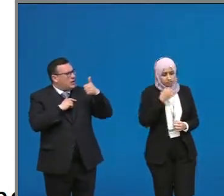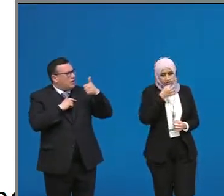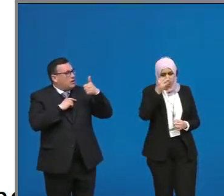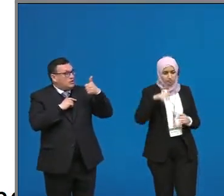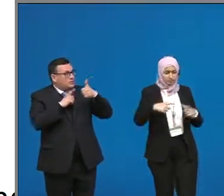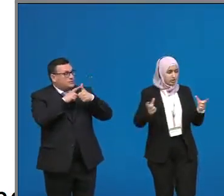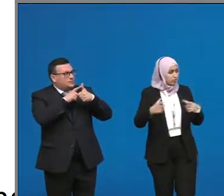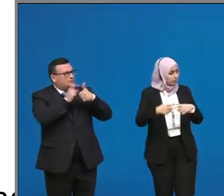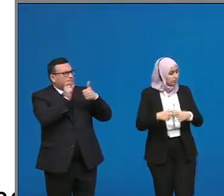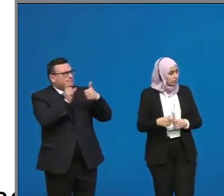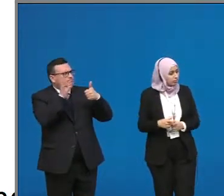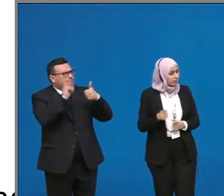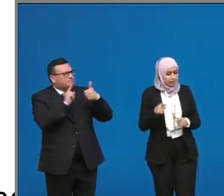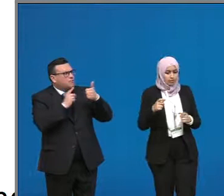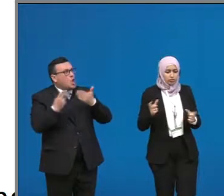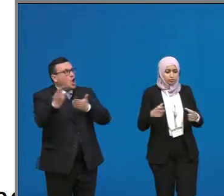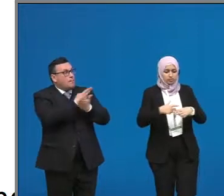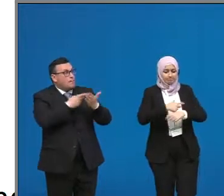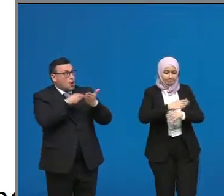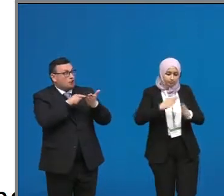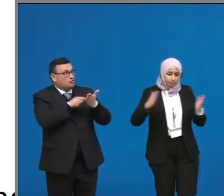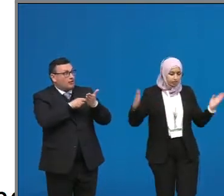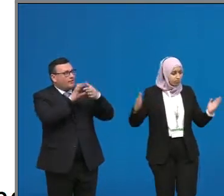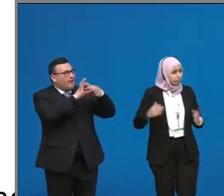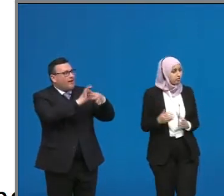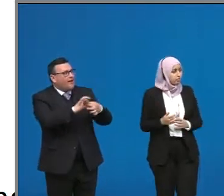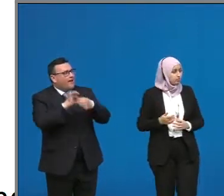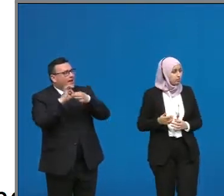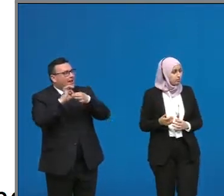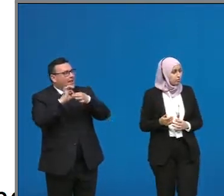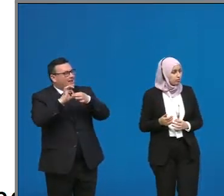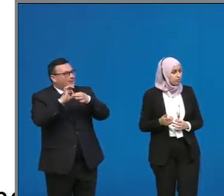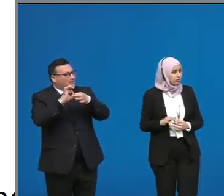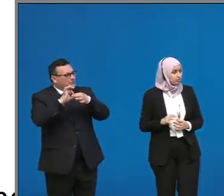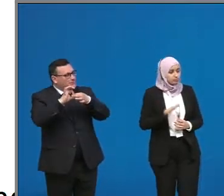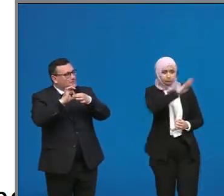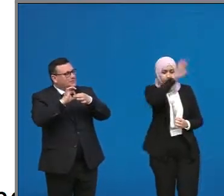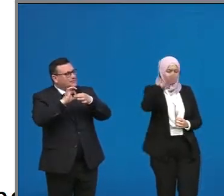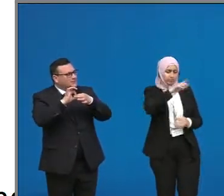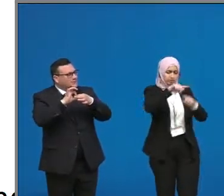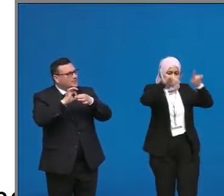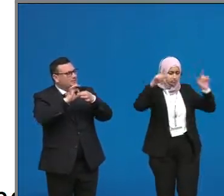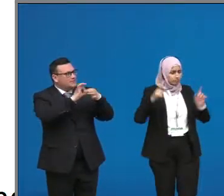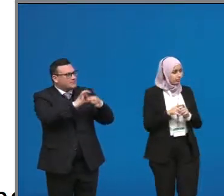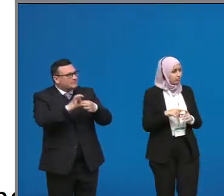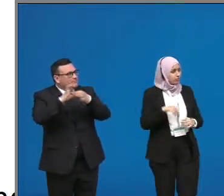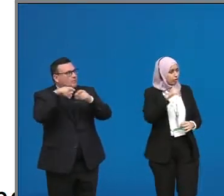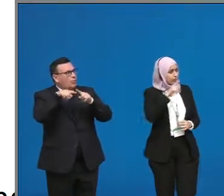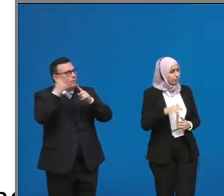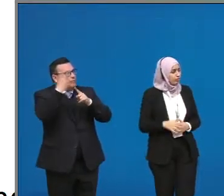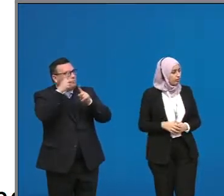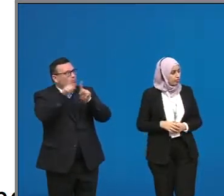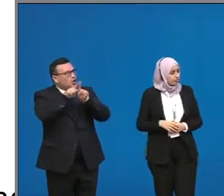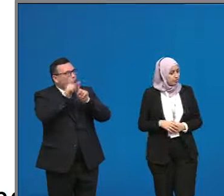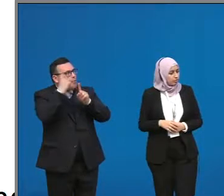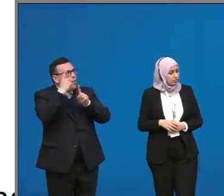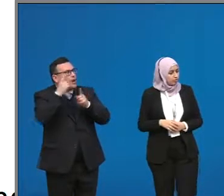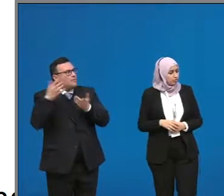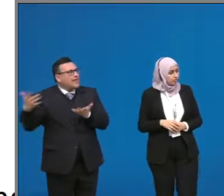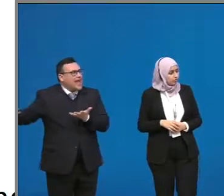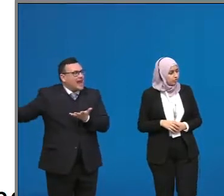funding initiative to support higher education. It is a strategic